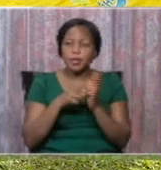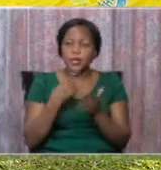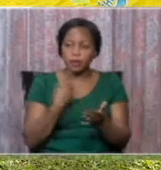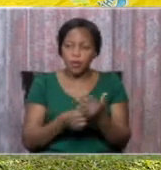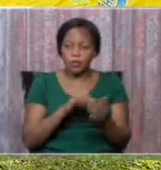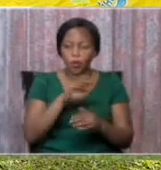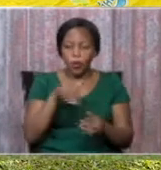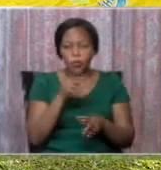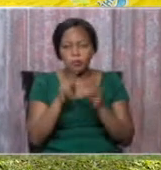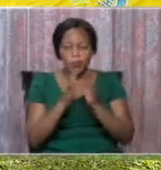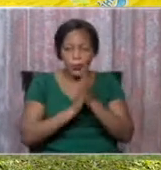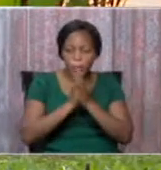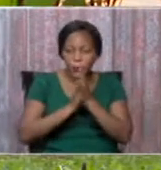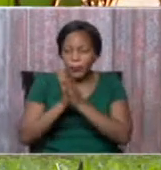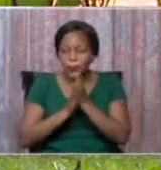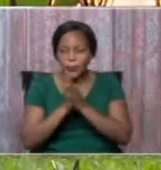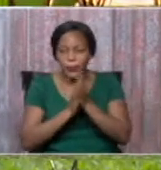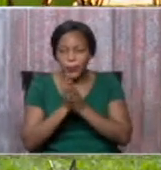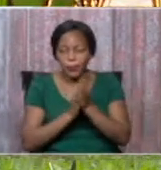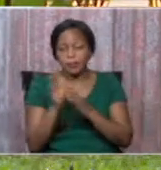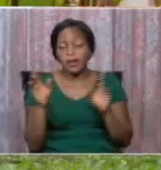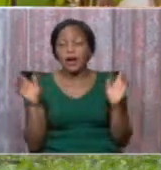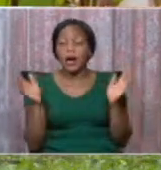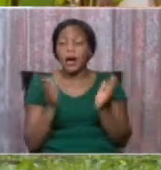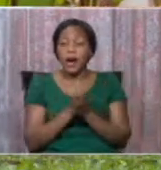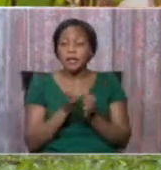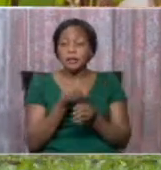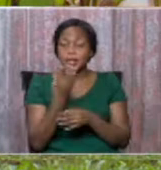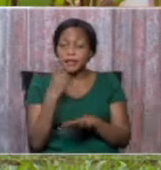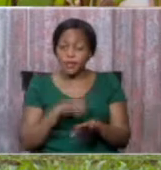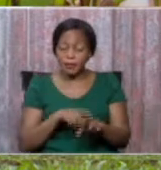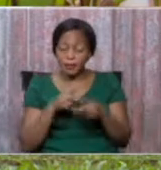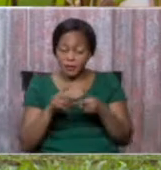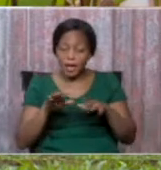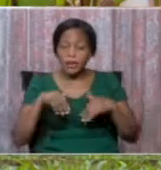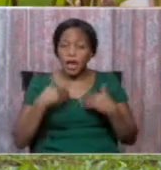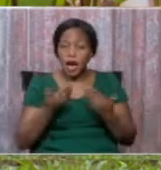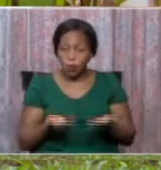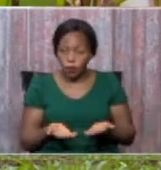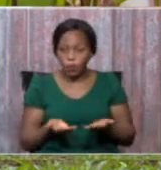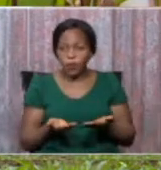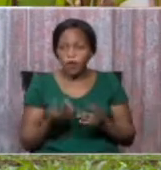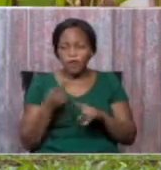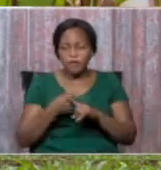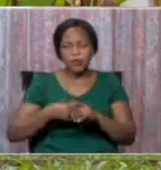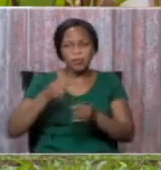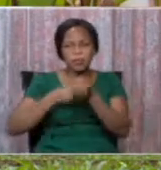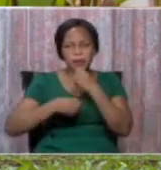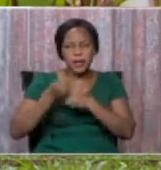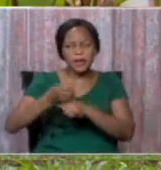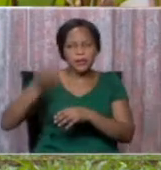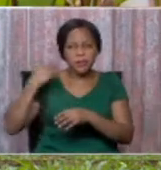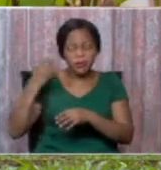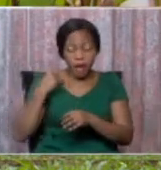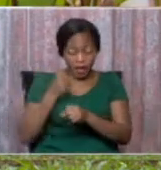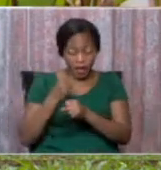around 8 years. That is when puberty starts to happen. Your brain starts getting bathed